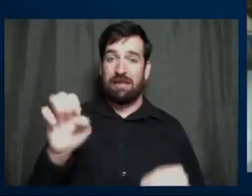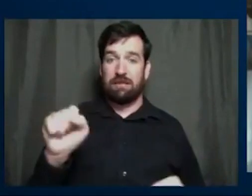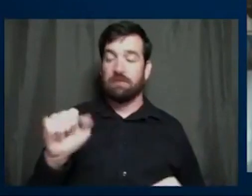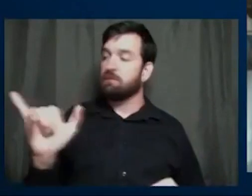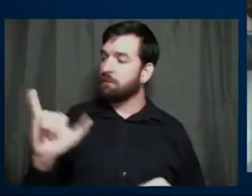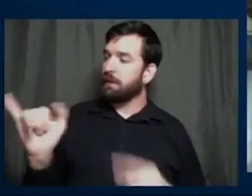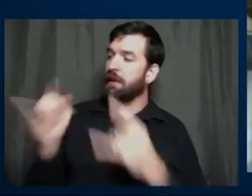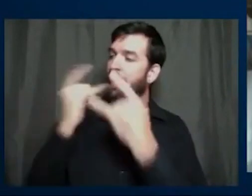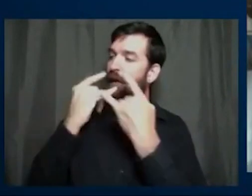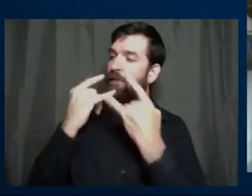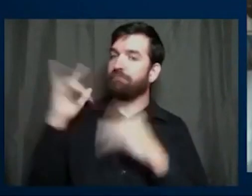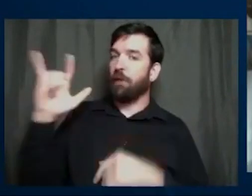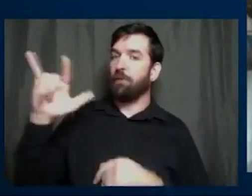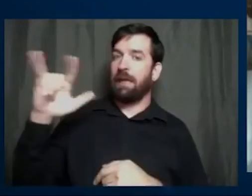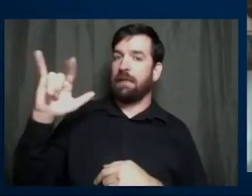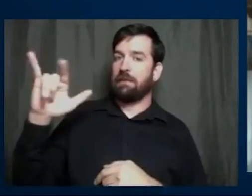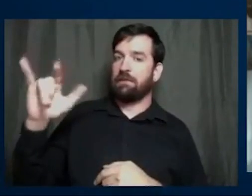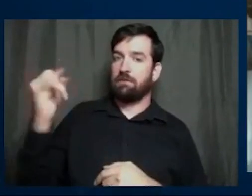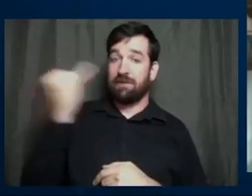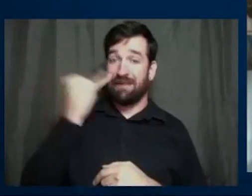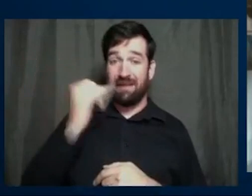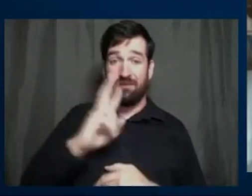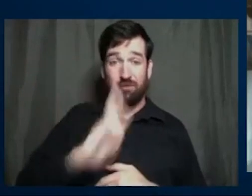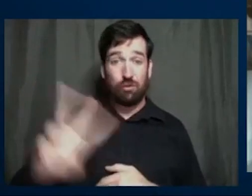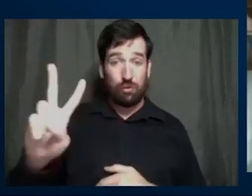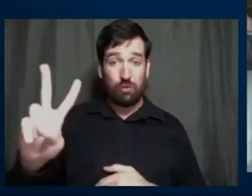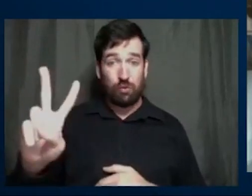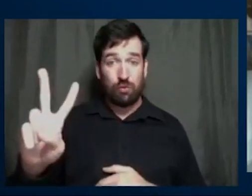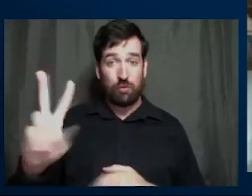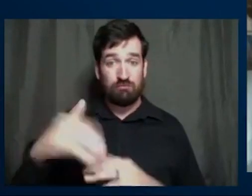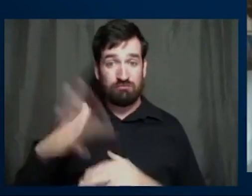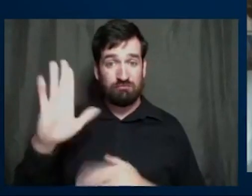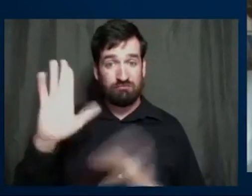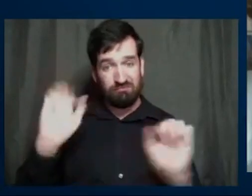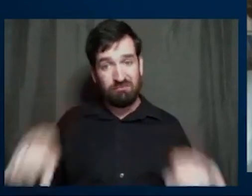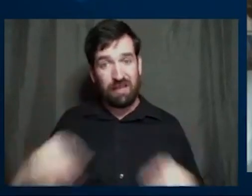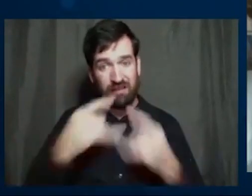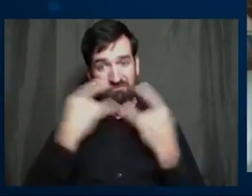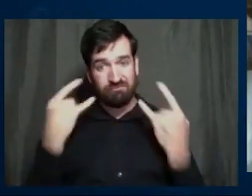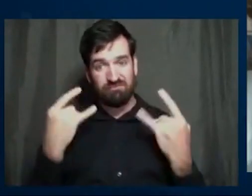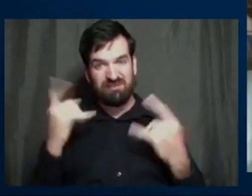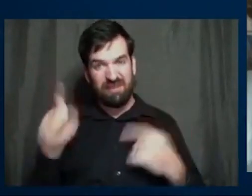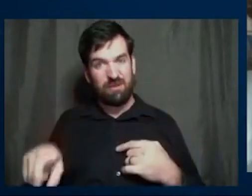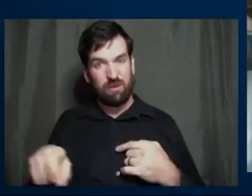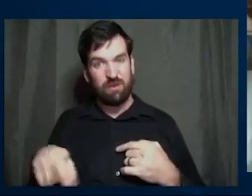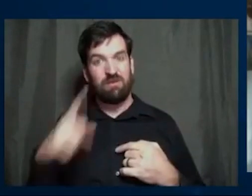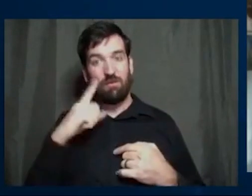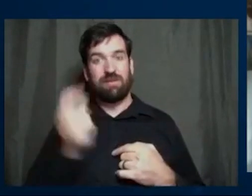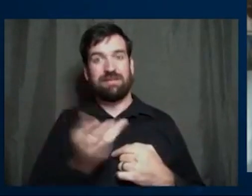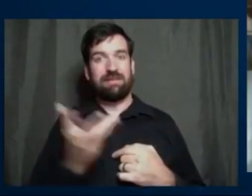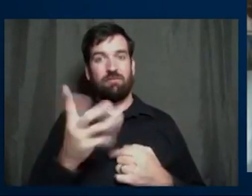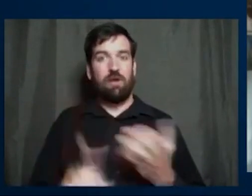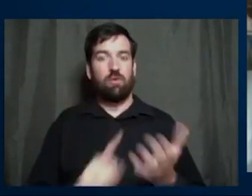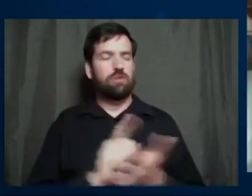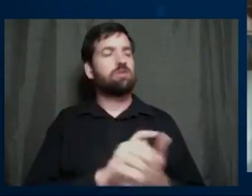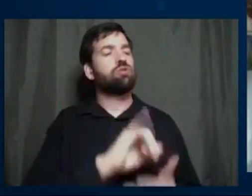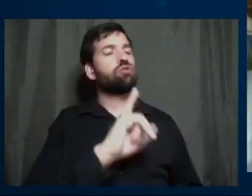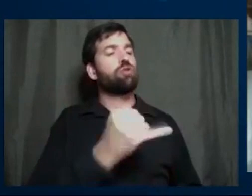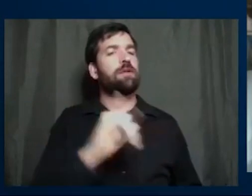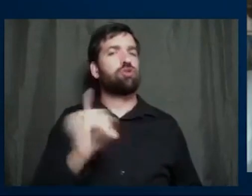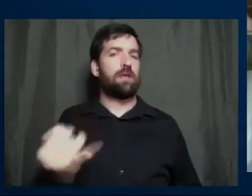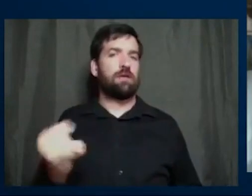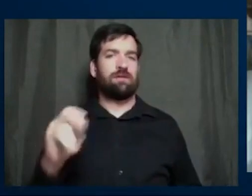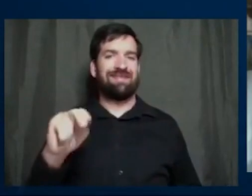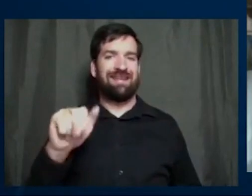you're two and up, you got to wear one, and kids can do it. So for several hours. Is the J&J, Nancy wants to know, is the J&J shot